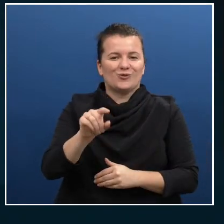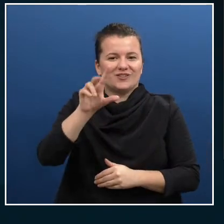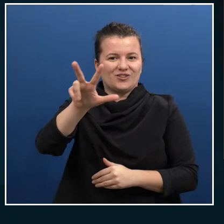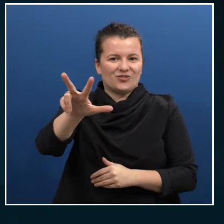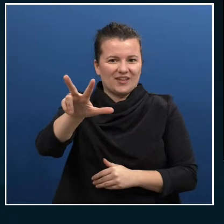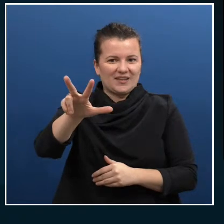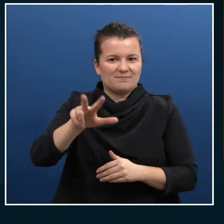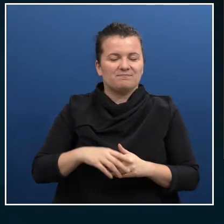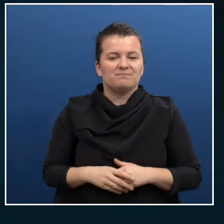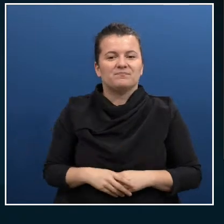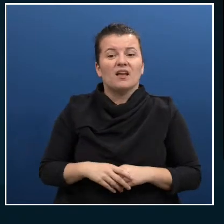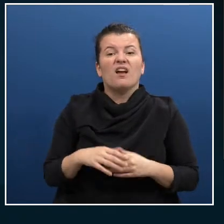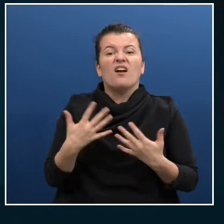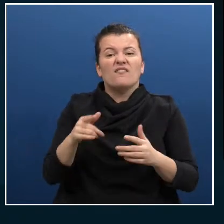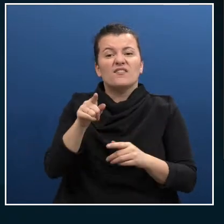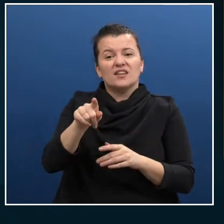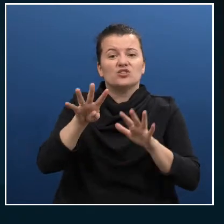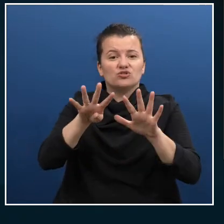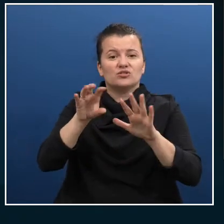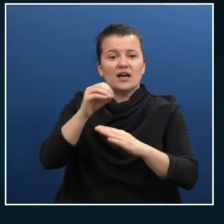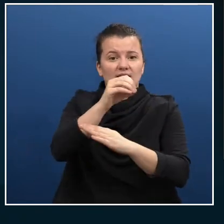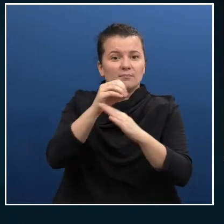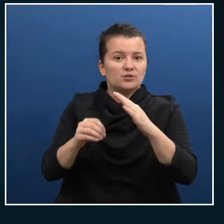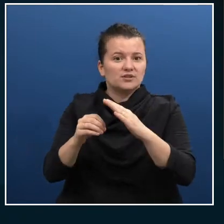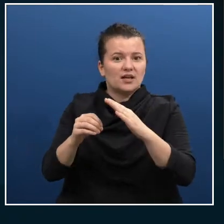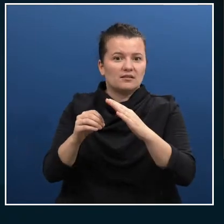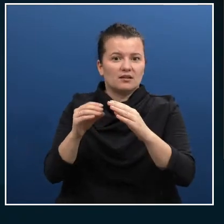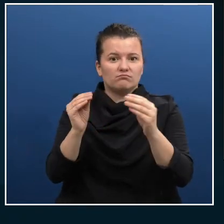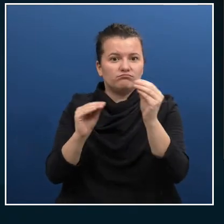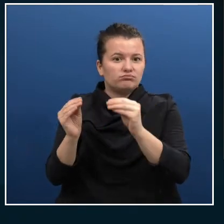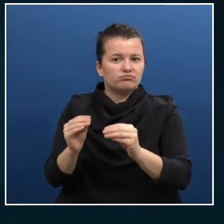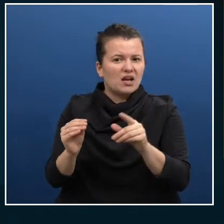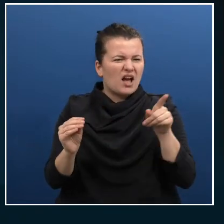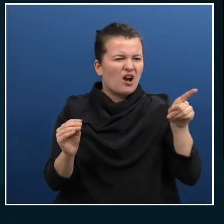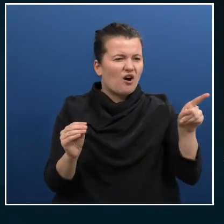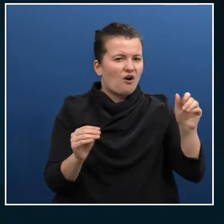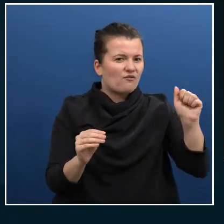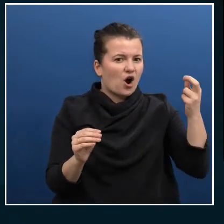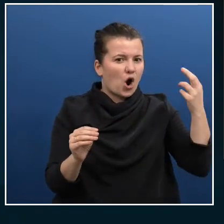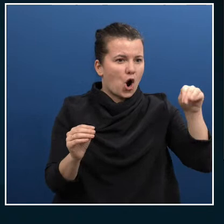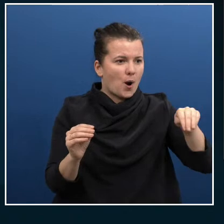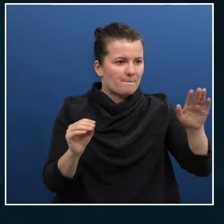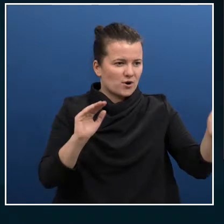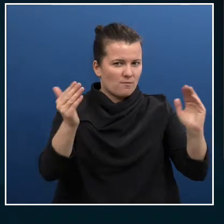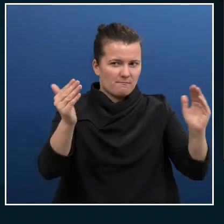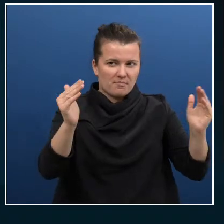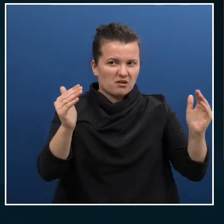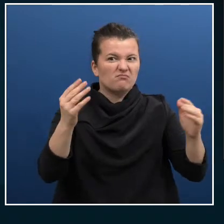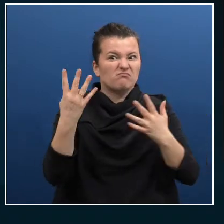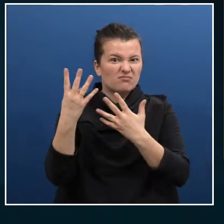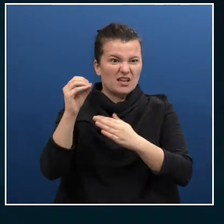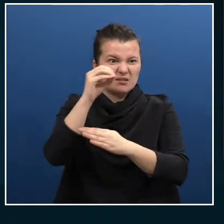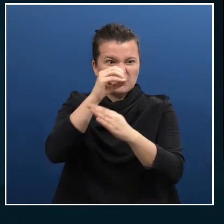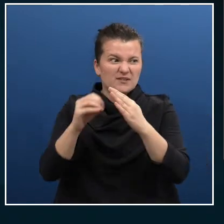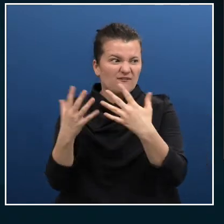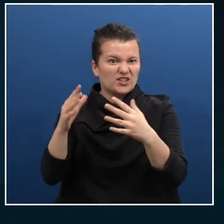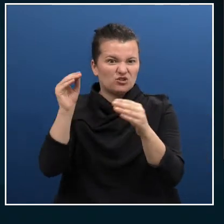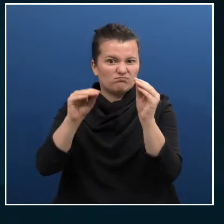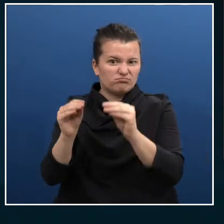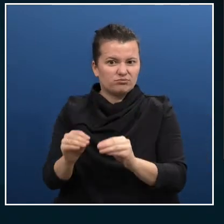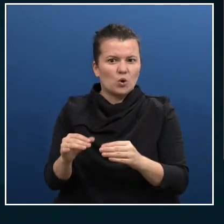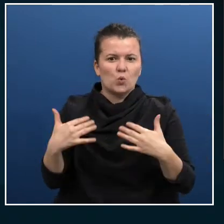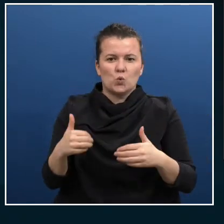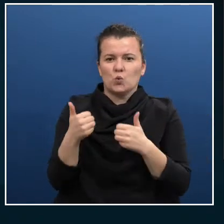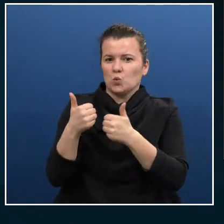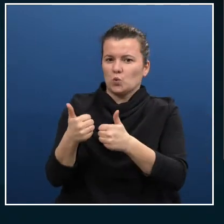at 90% feature parity compared to ARM templates, which is really, really great. So the one thing we are all waiting for, and if